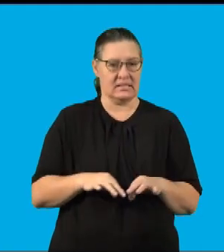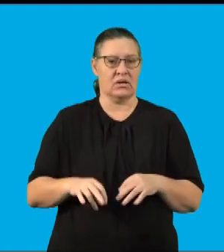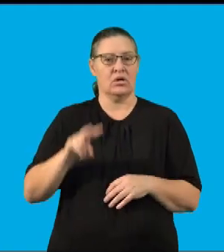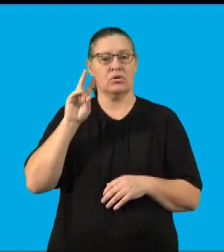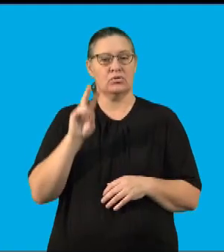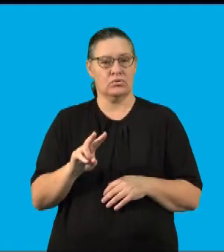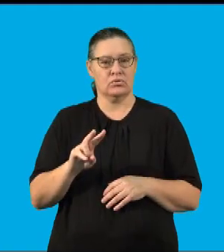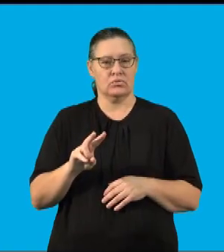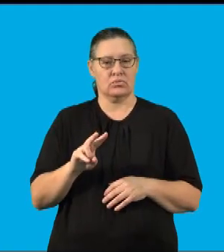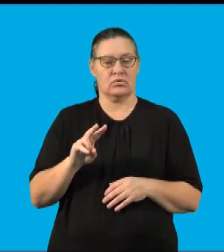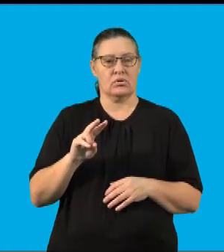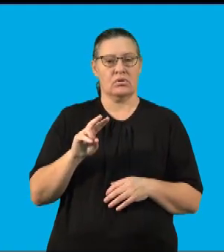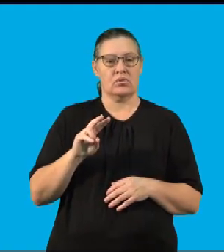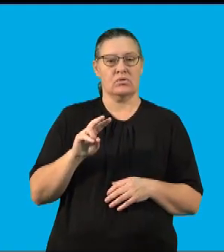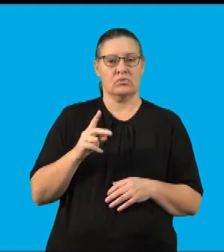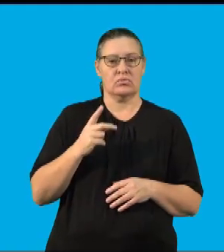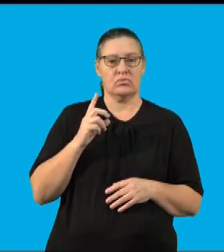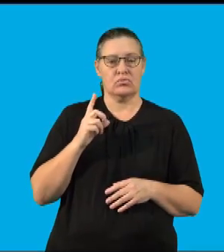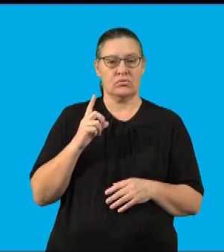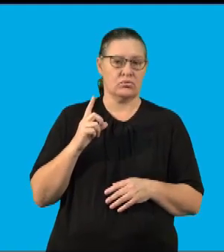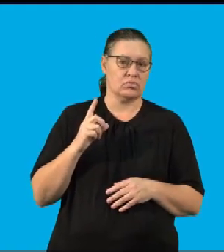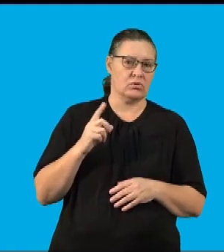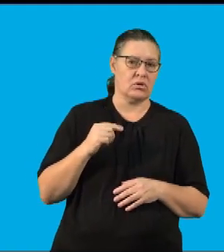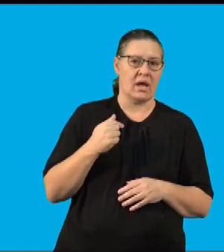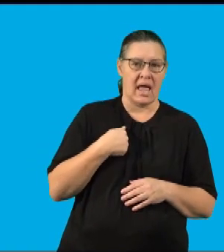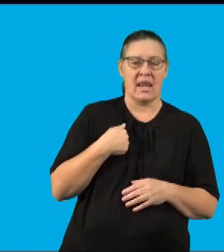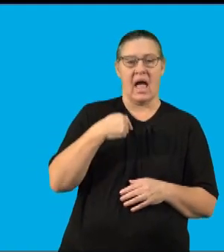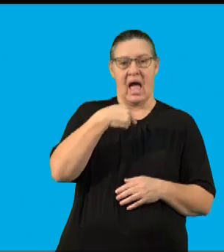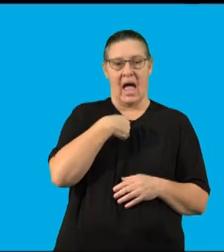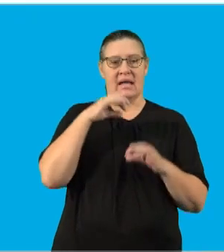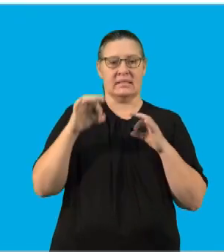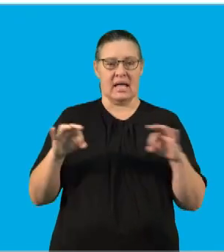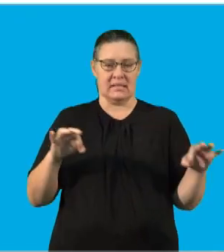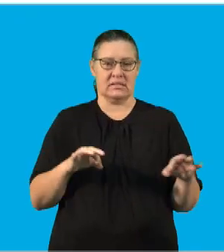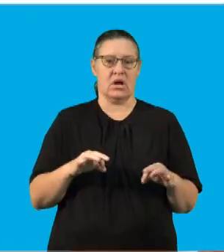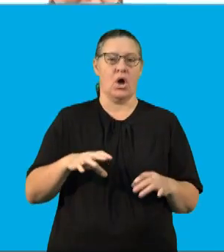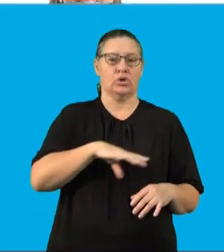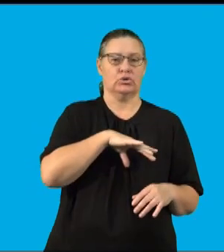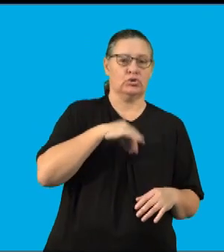I dance to soul candy music? That is to say, the